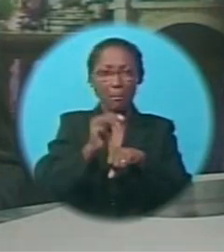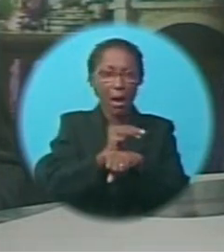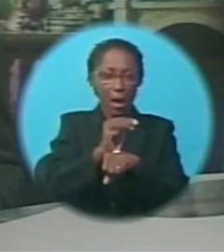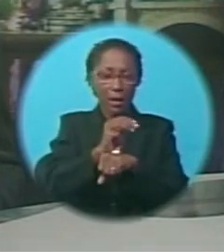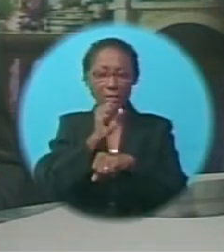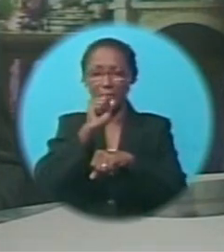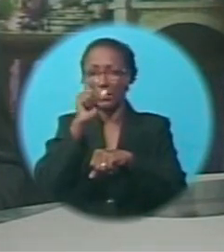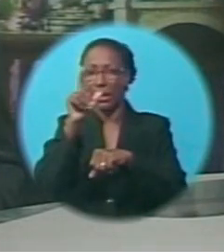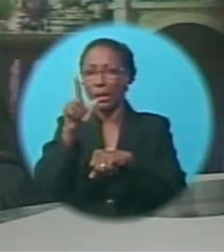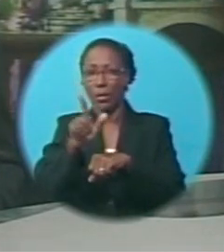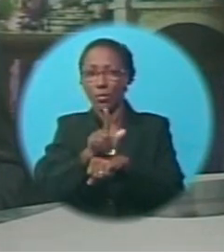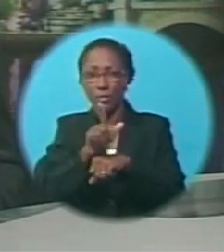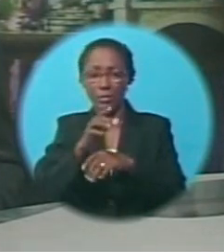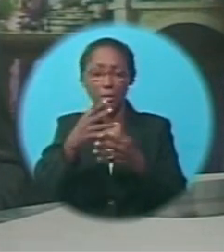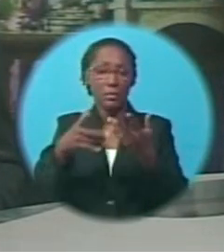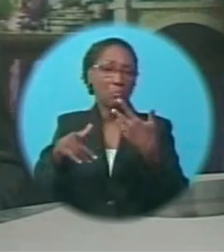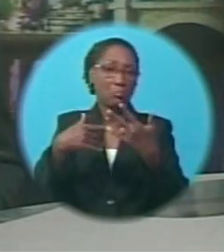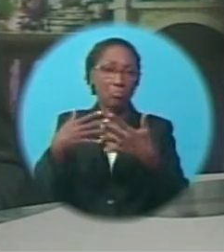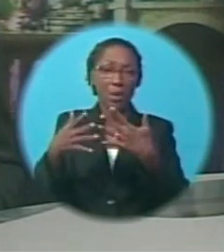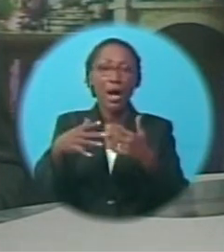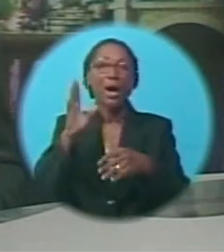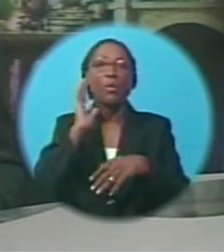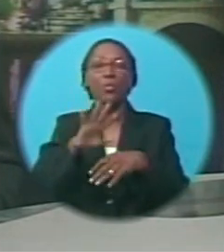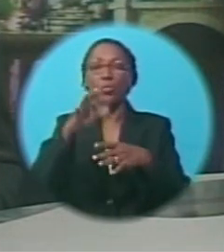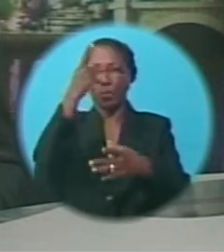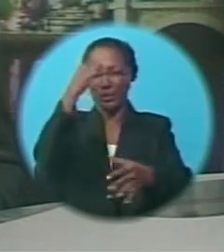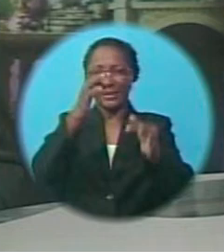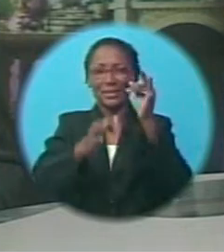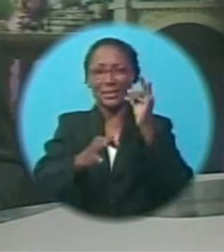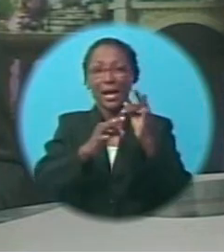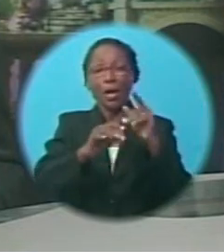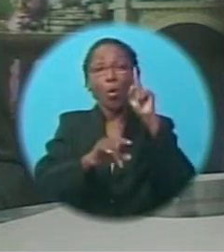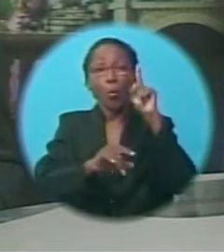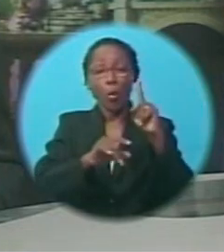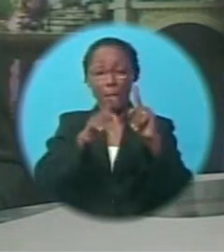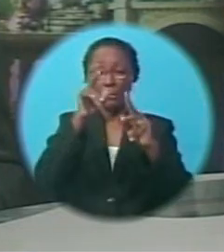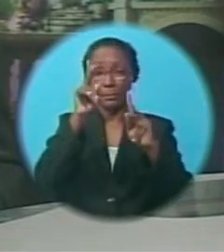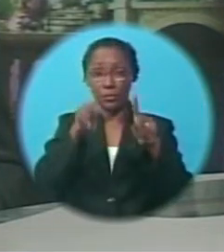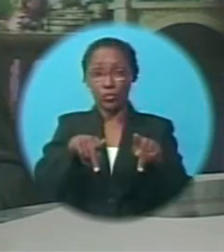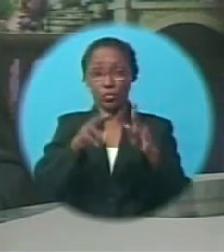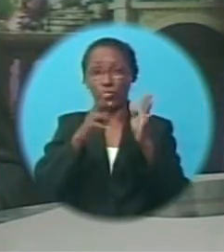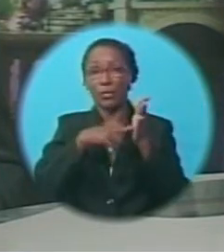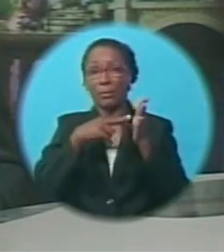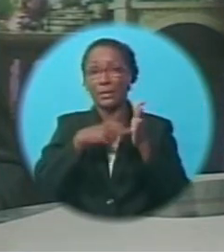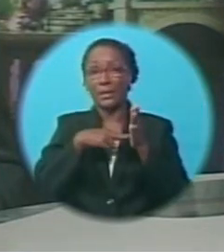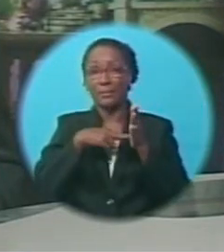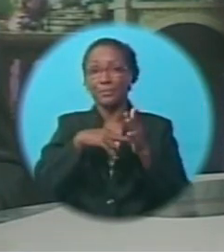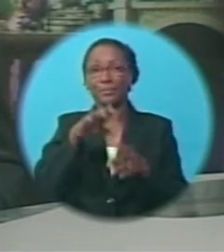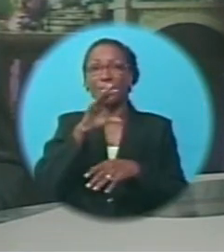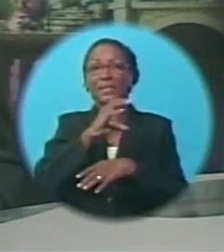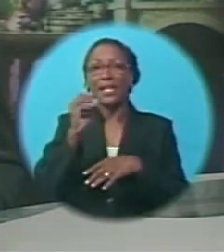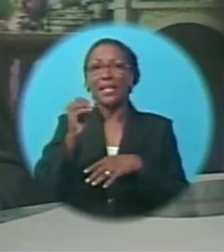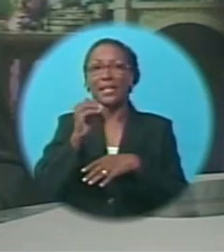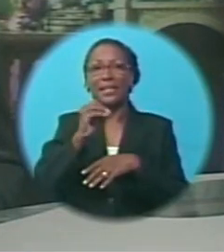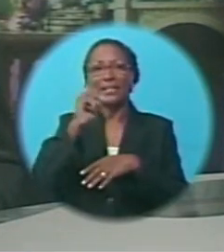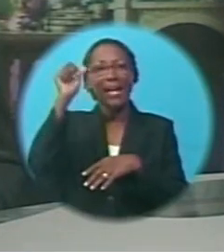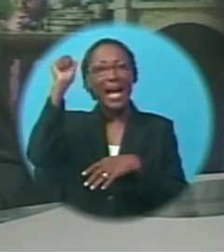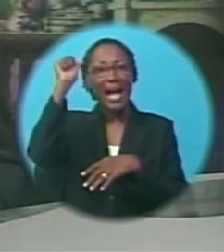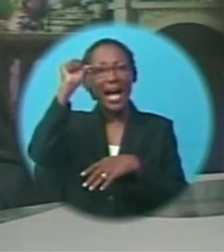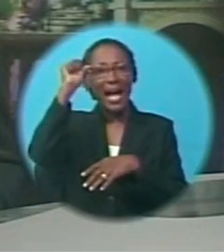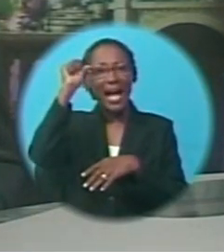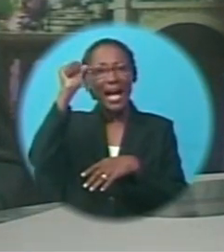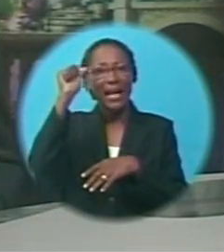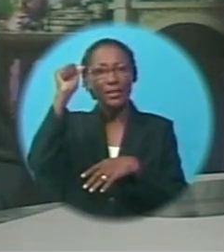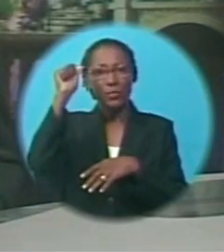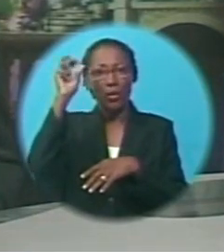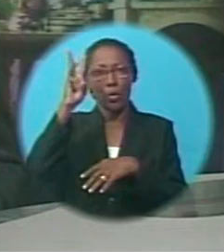event is also part of this year's 50th Independence celebration. Associate to Media Link Productions, Antoine Williams says